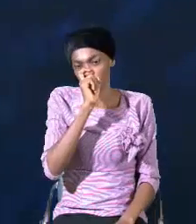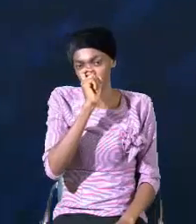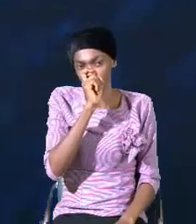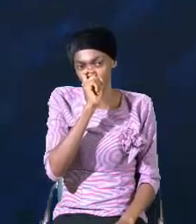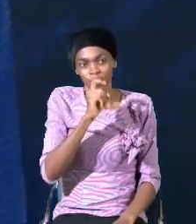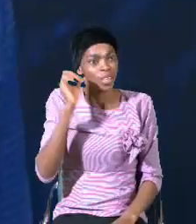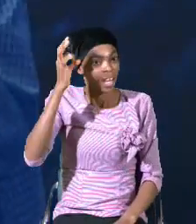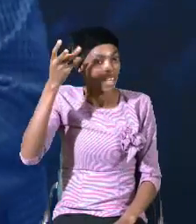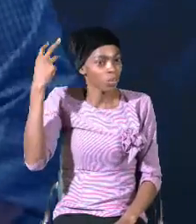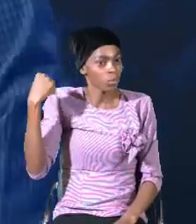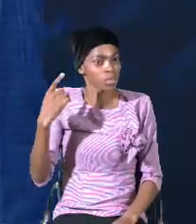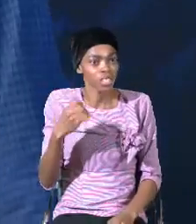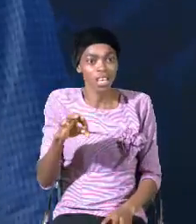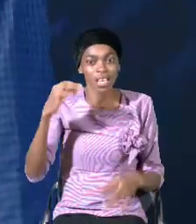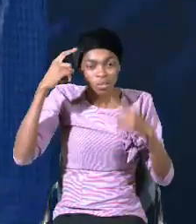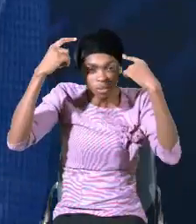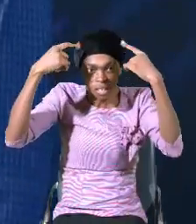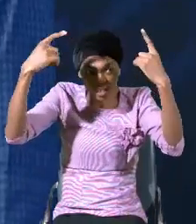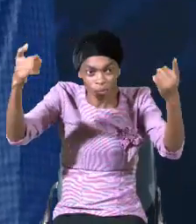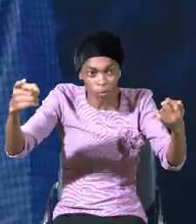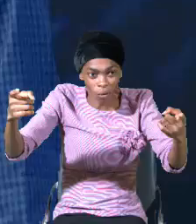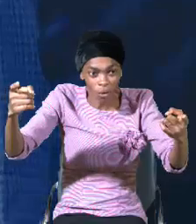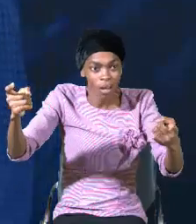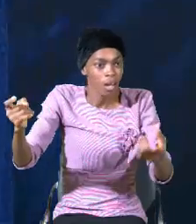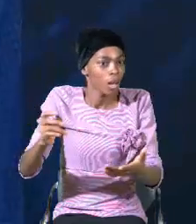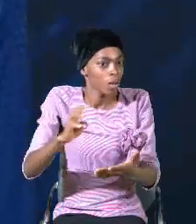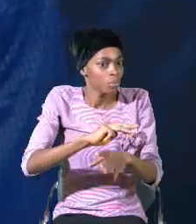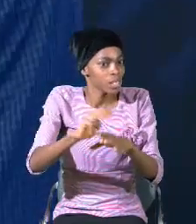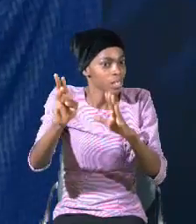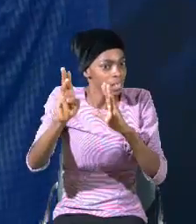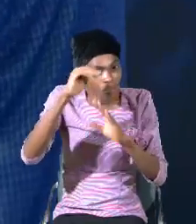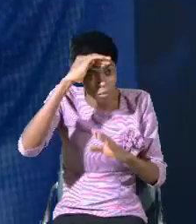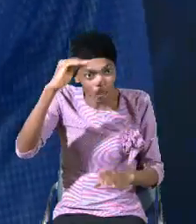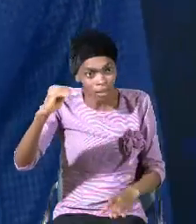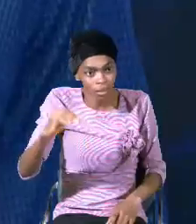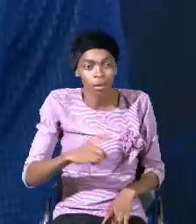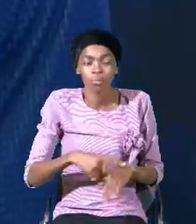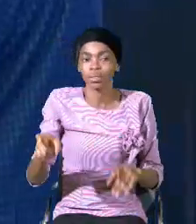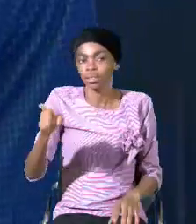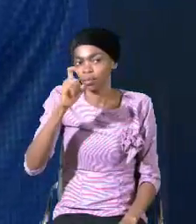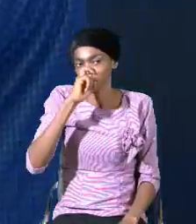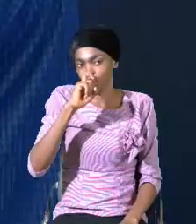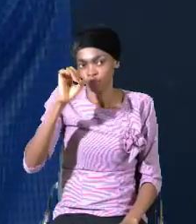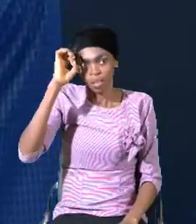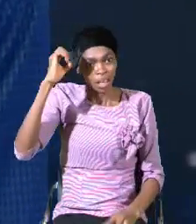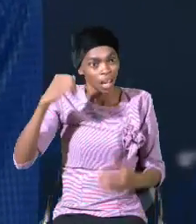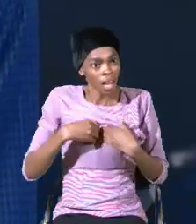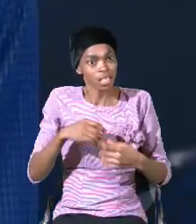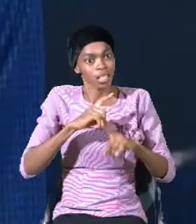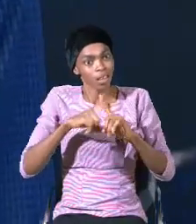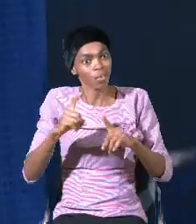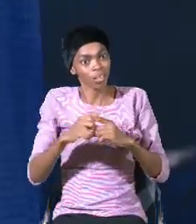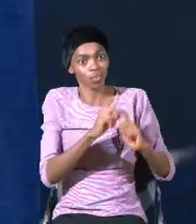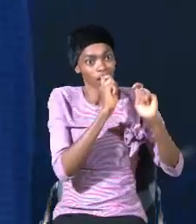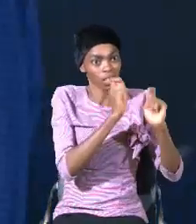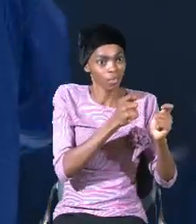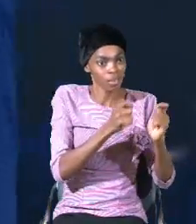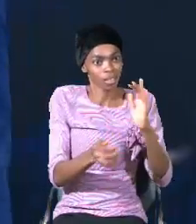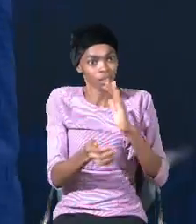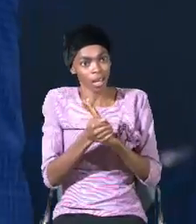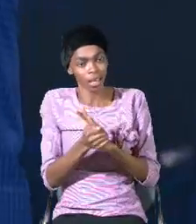successful professional, but he was a fool. He was a talented man, but he was a fool. He was